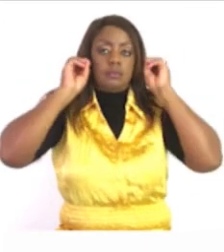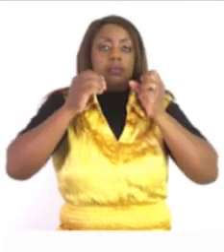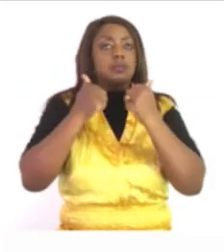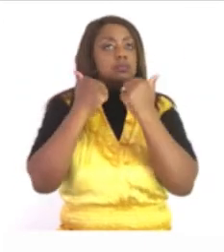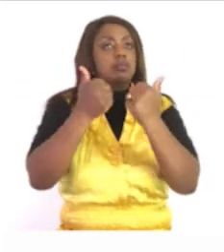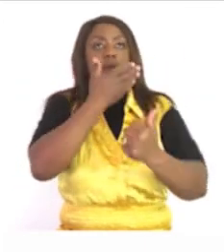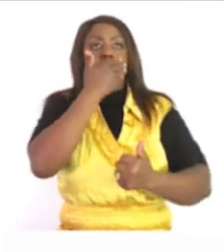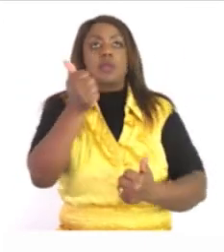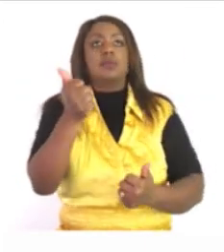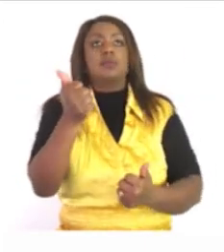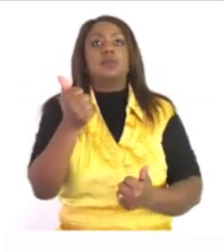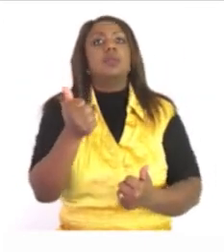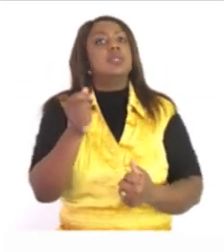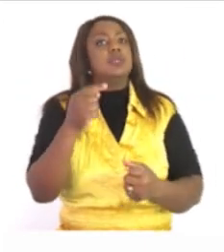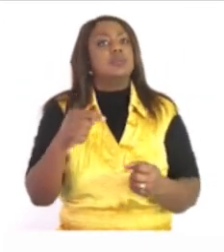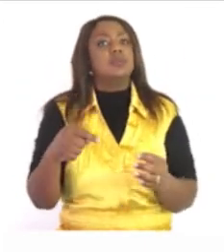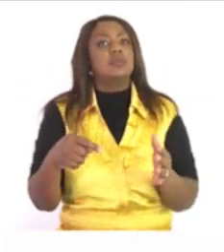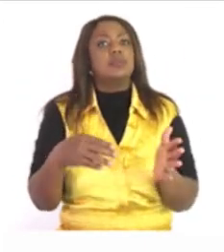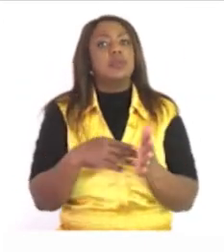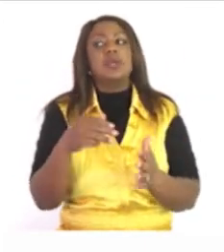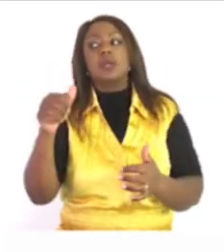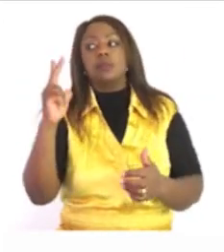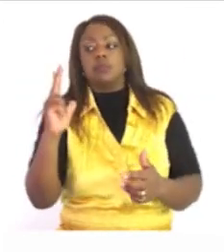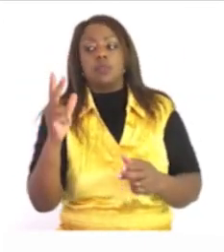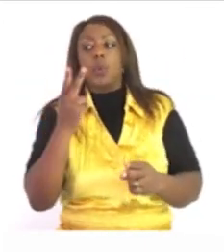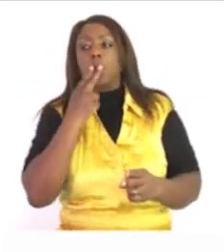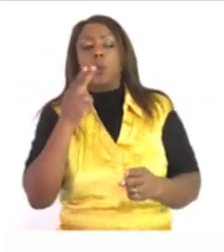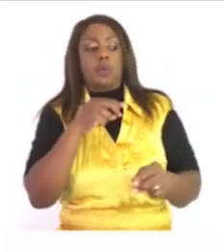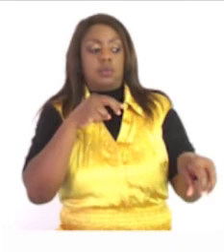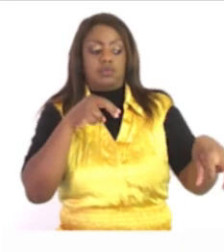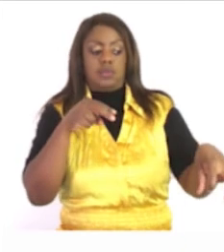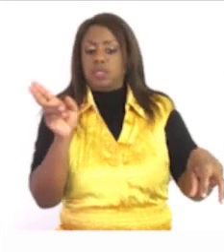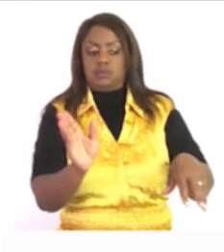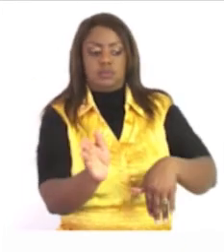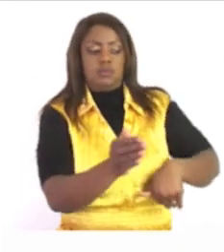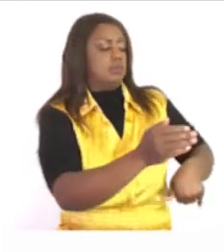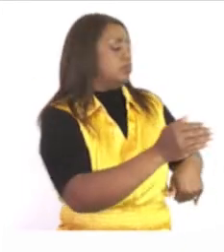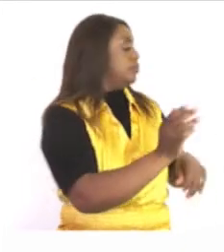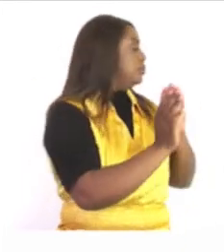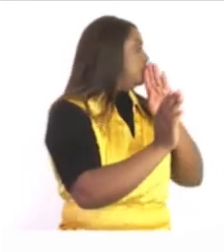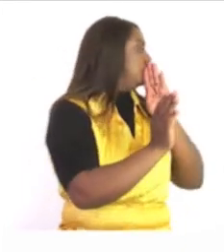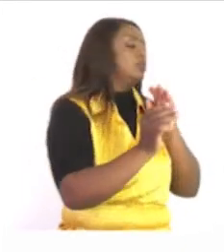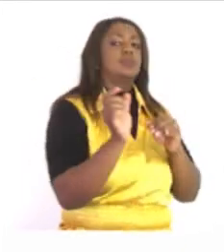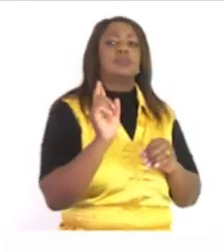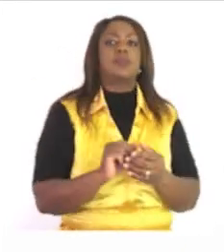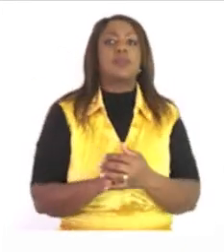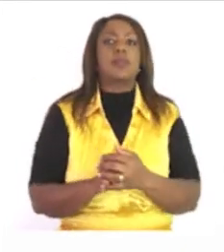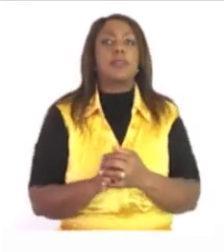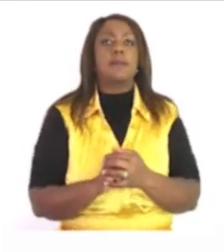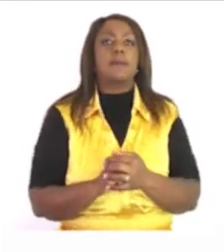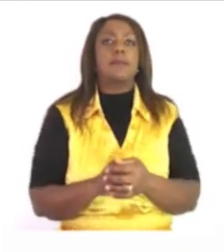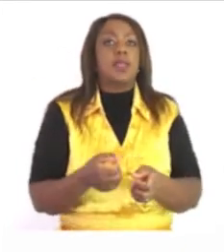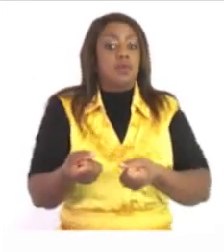that are smoking. Do not sit around fires. Avoid smoke, whether it's from the car, exhaust fumes,